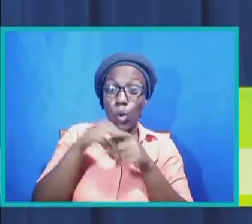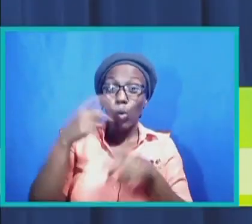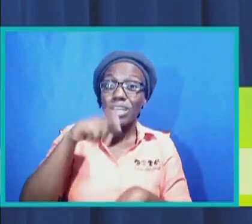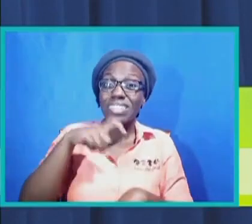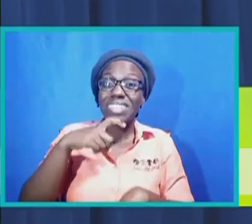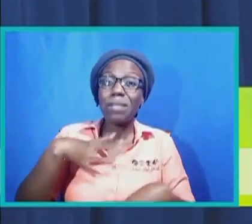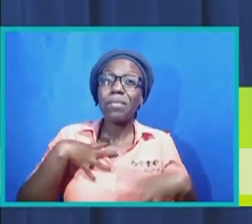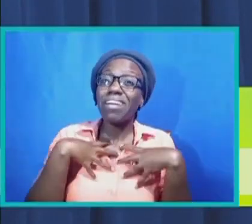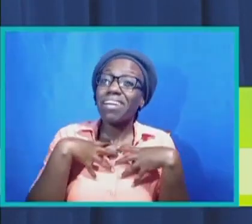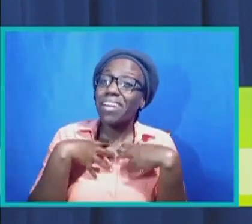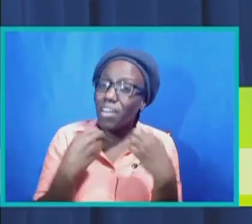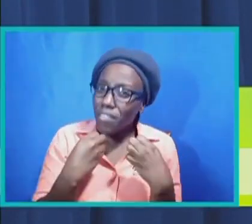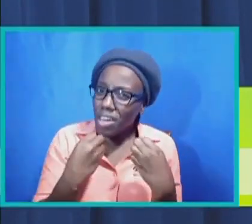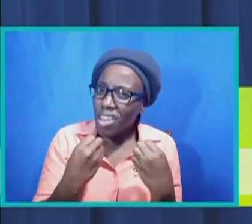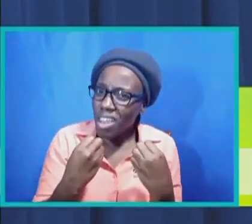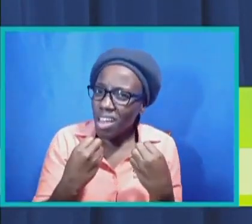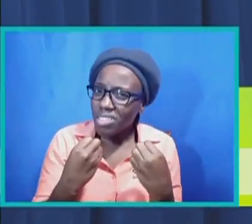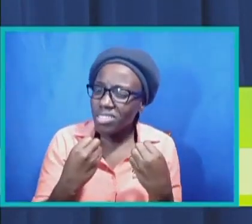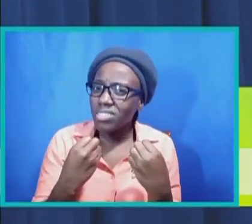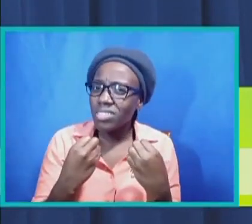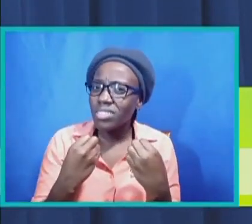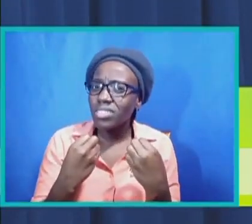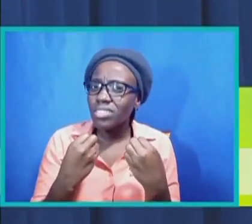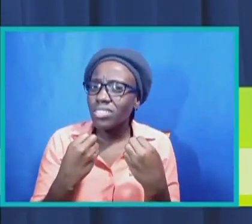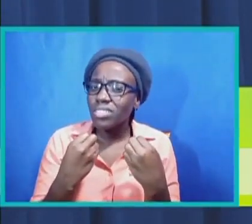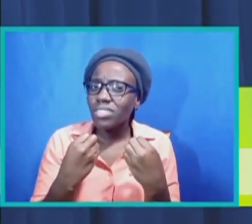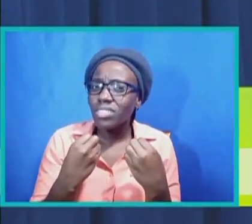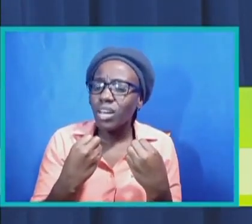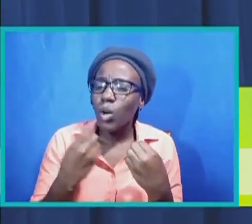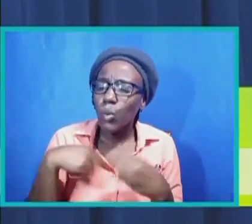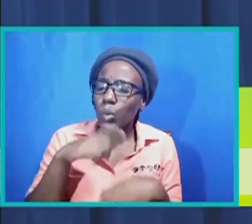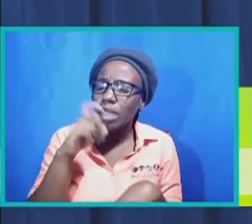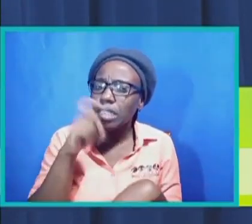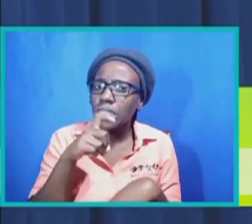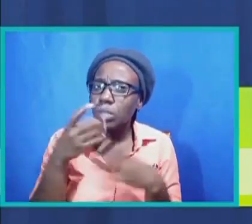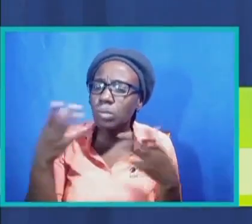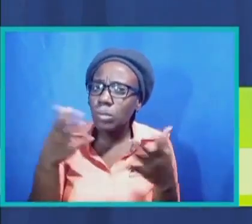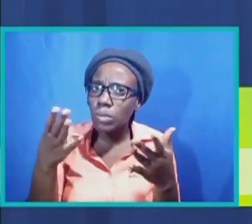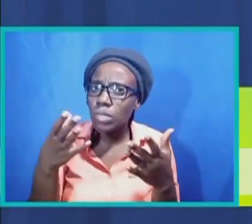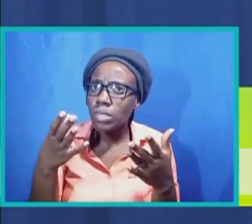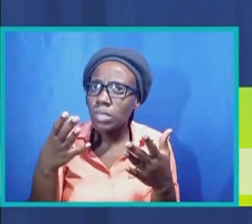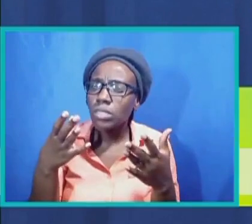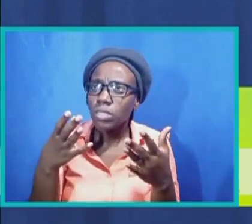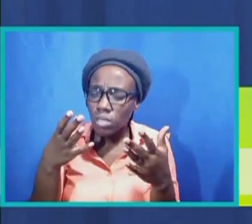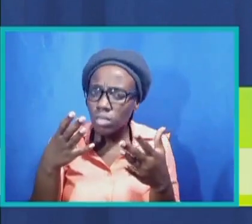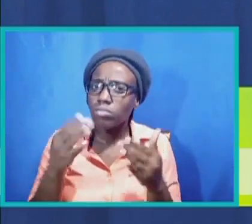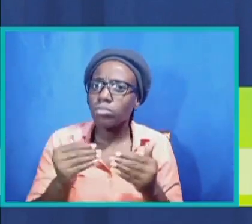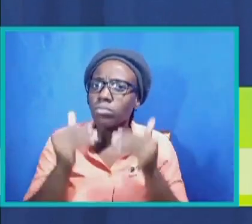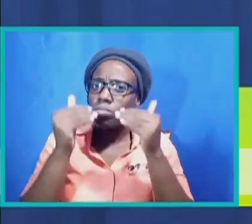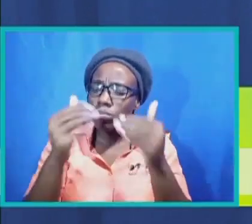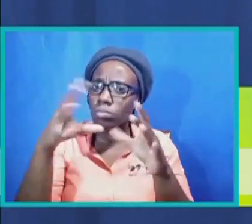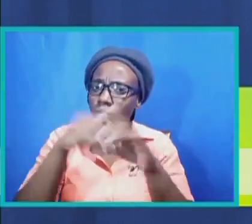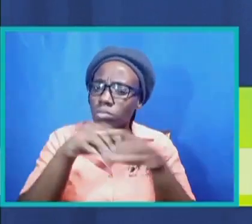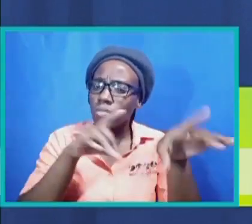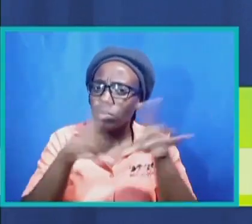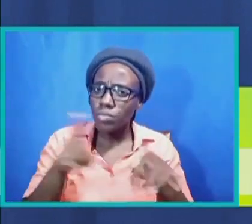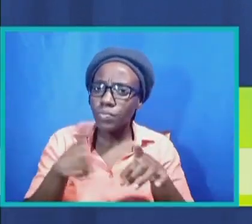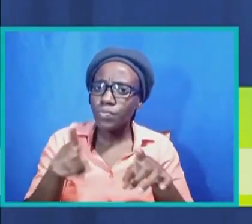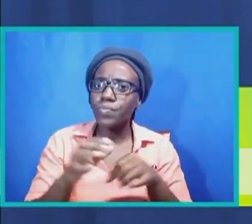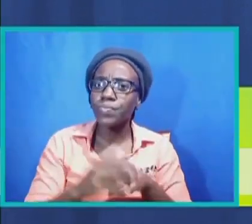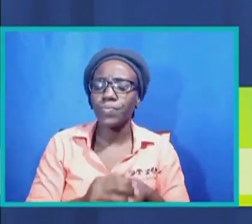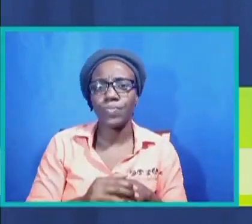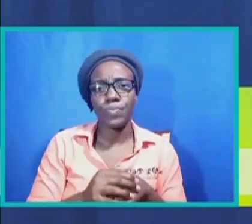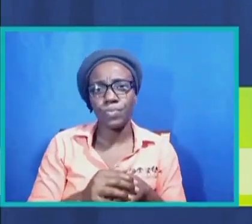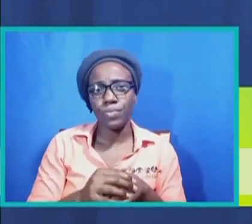we are. What do we need? And from being able to articulate those positions, then you can go forward and say, okay,